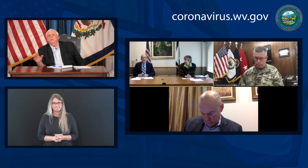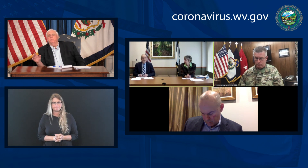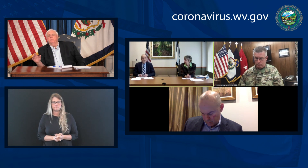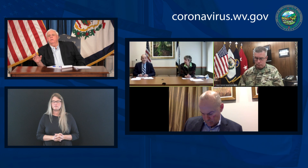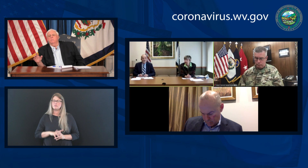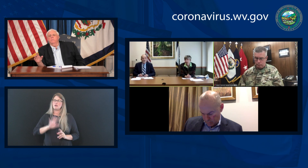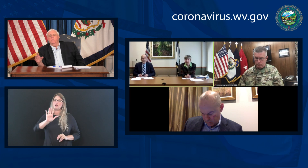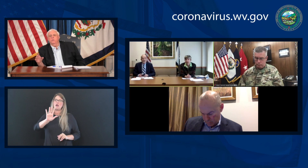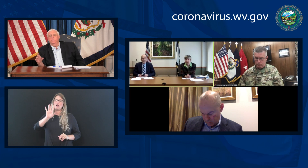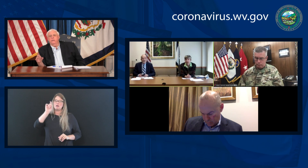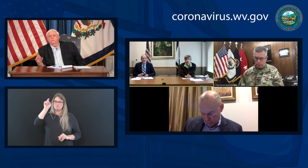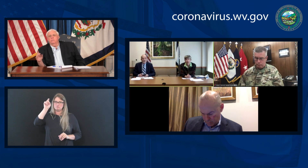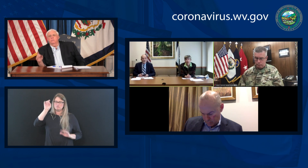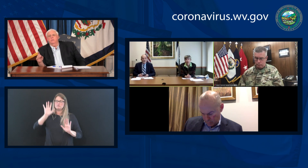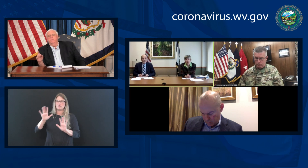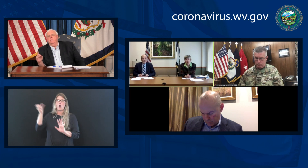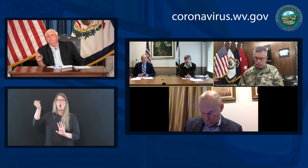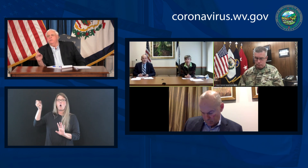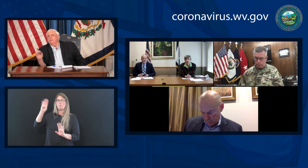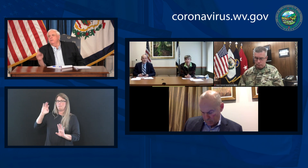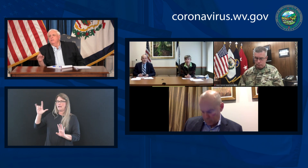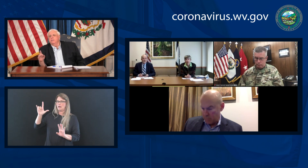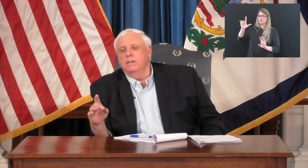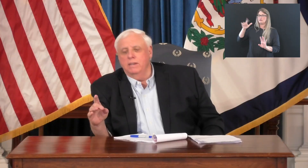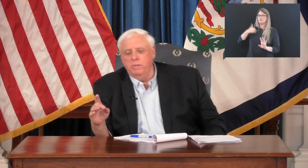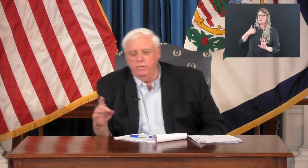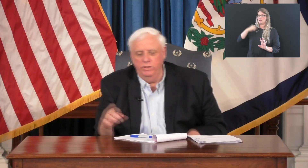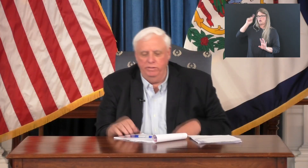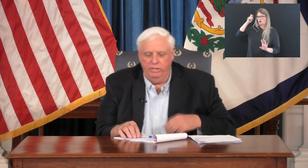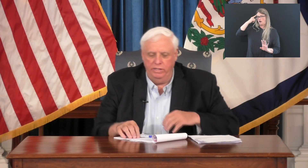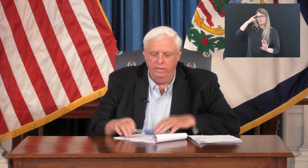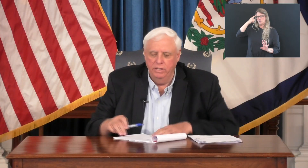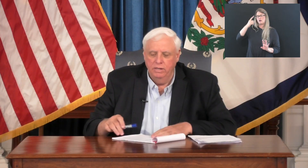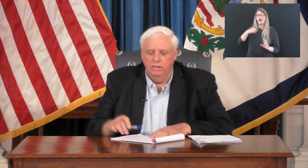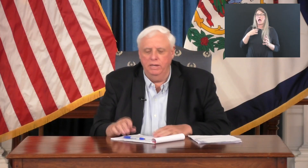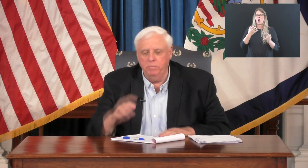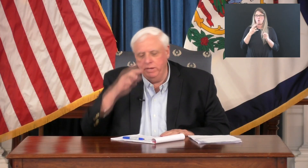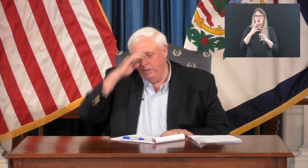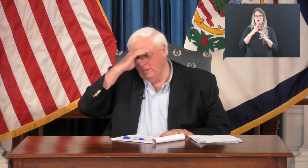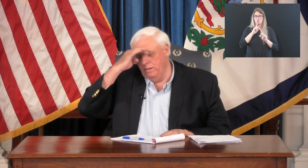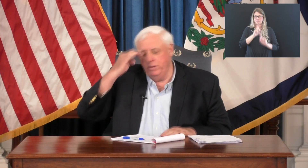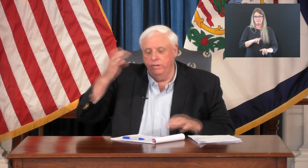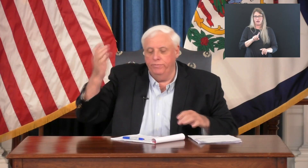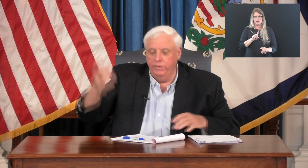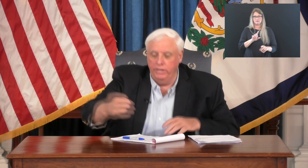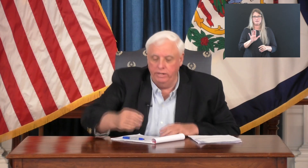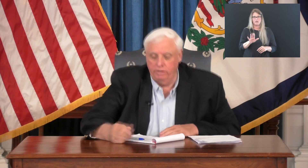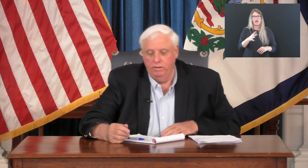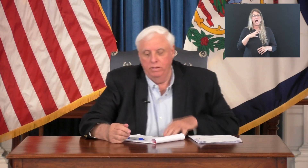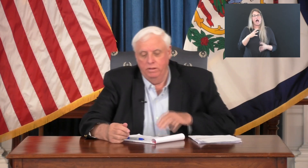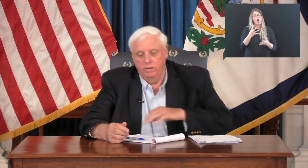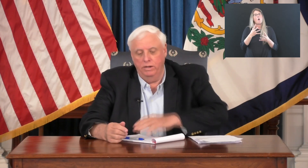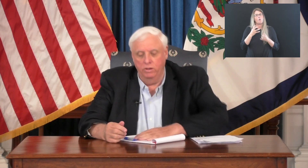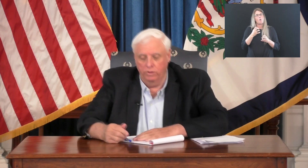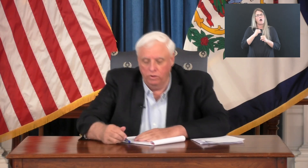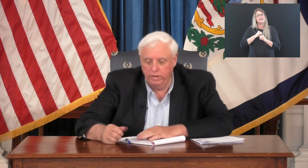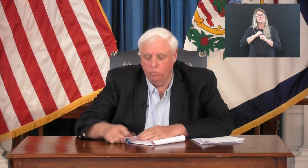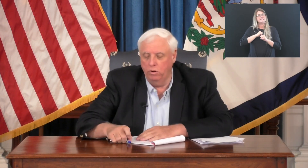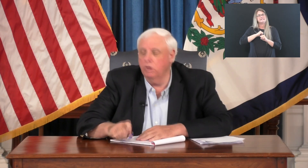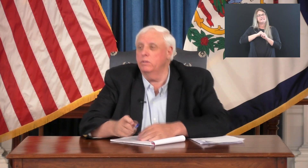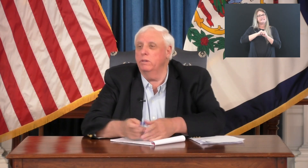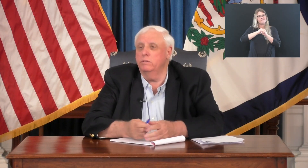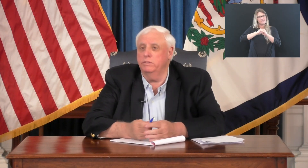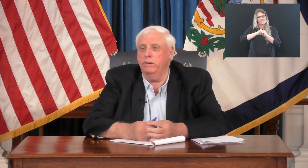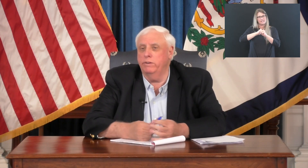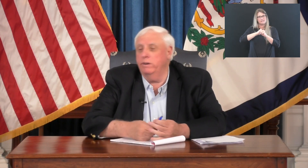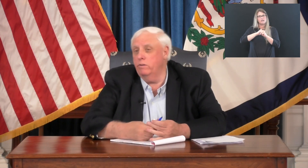Wait a minute, Bill, before you answer, let me do this, Kenny. Let me defend, you know, the great